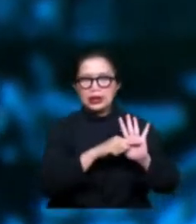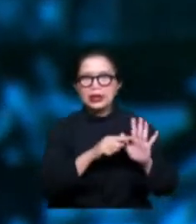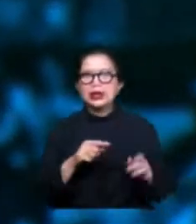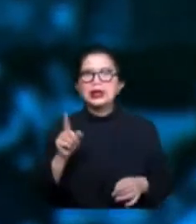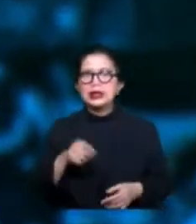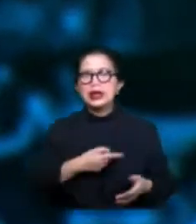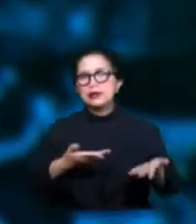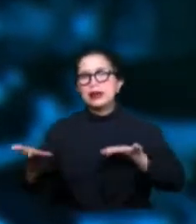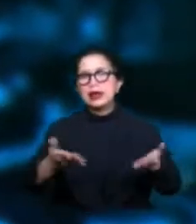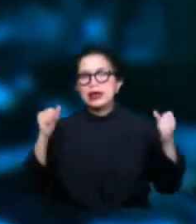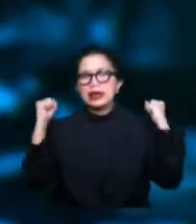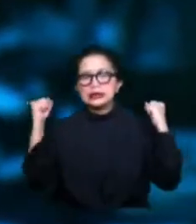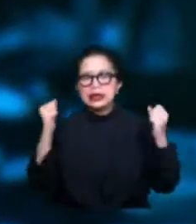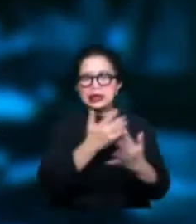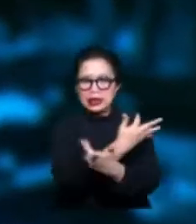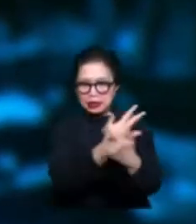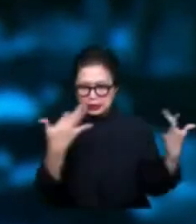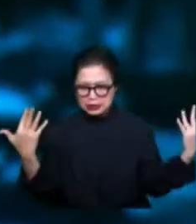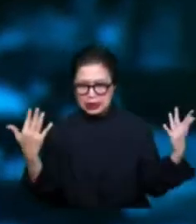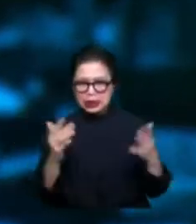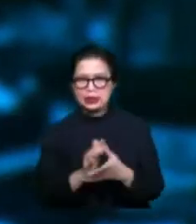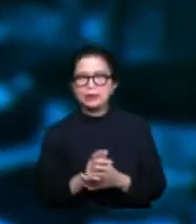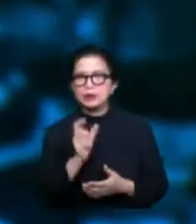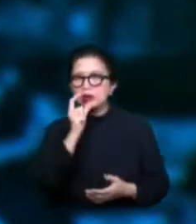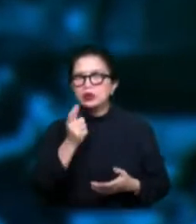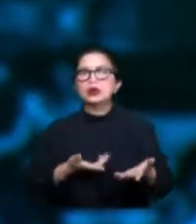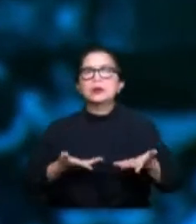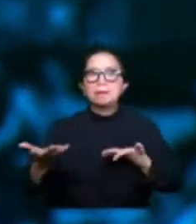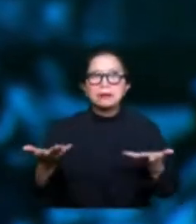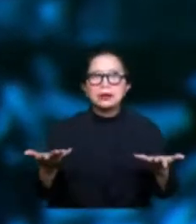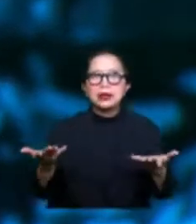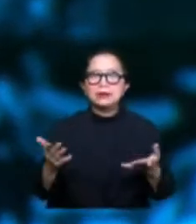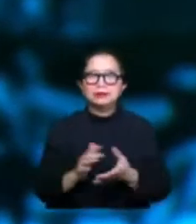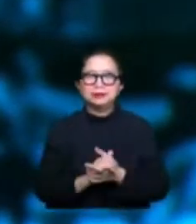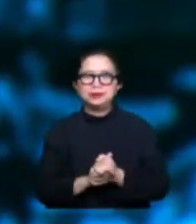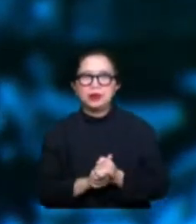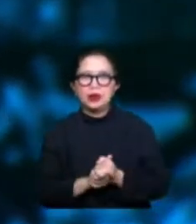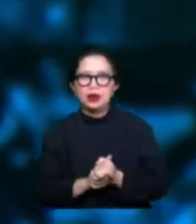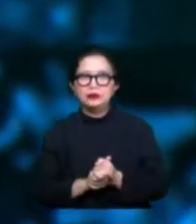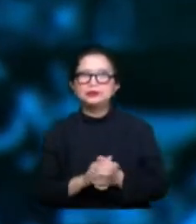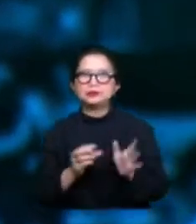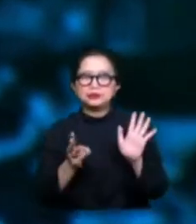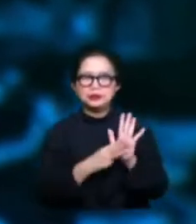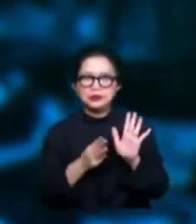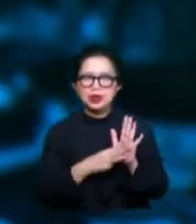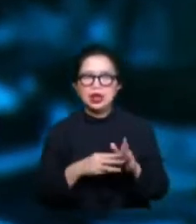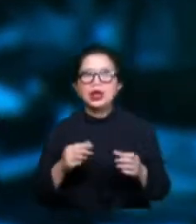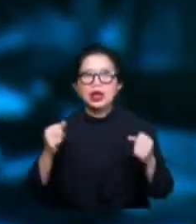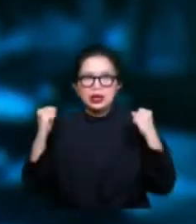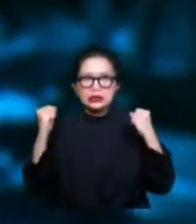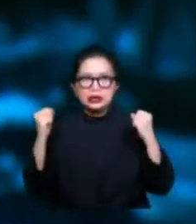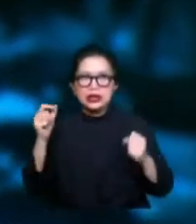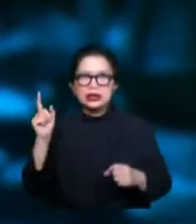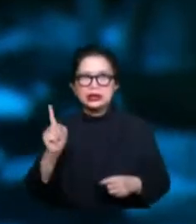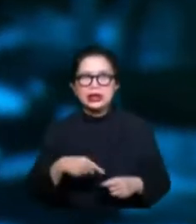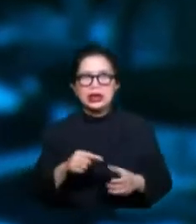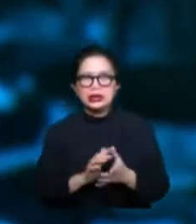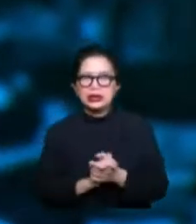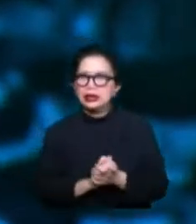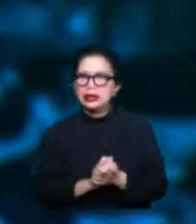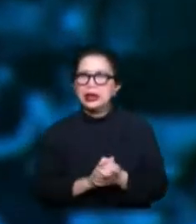to diseases that originate from pressure or stress and shock, that especially during and after the